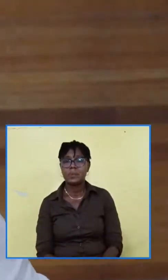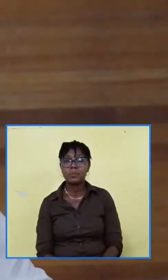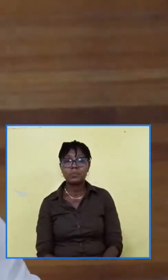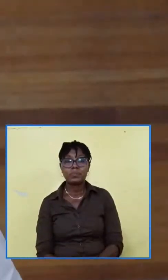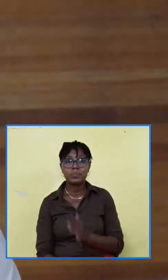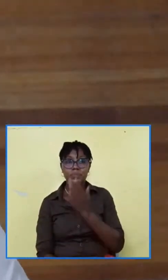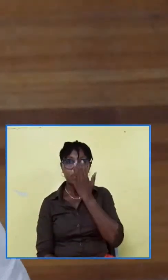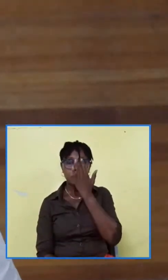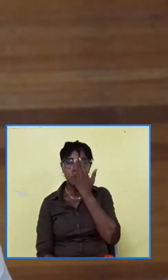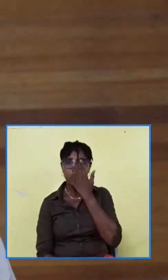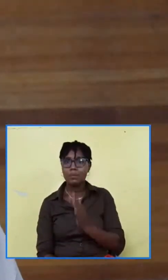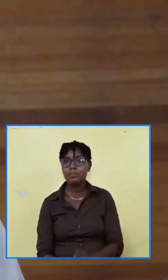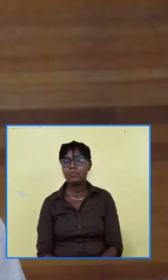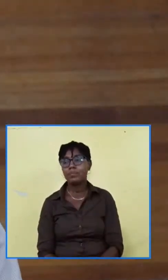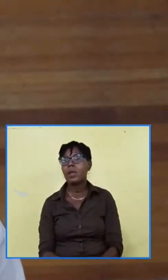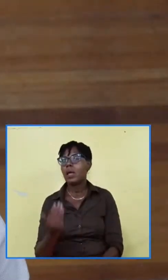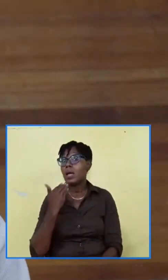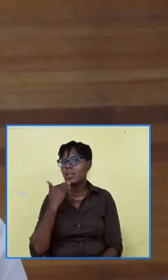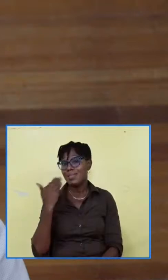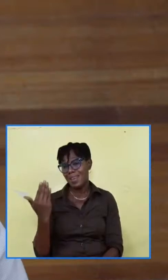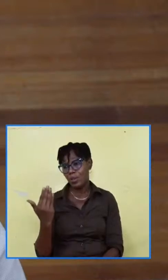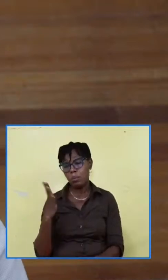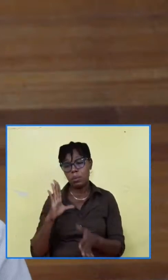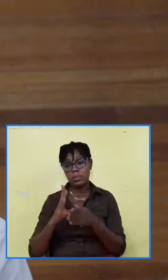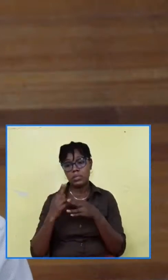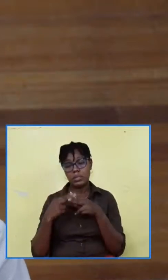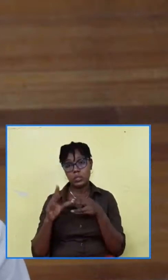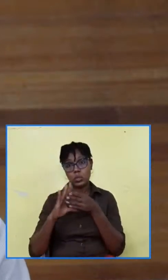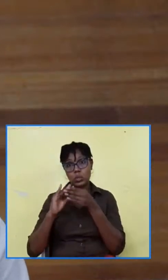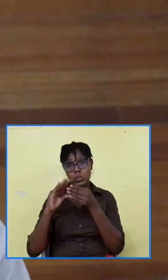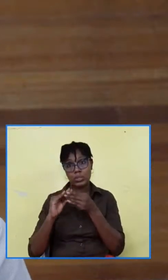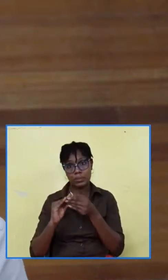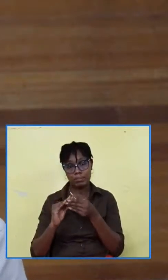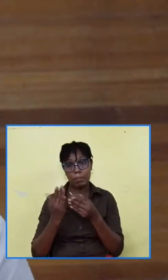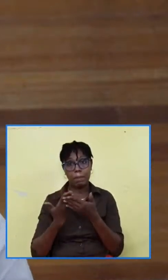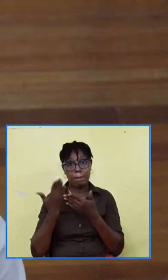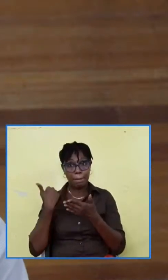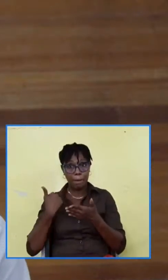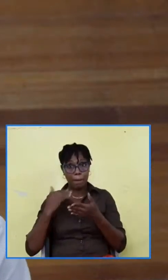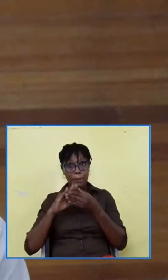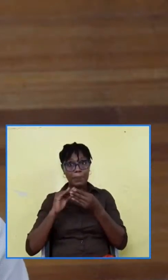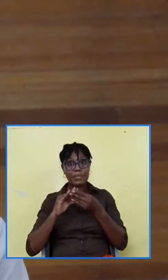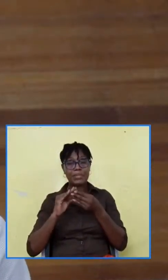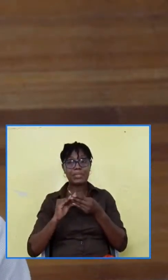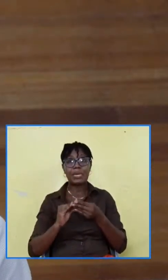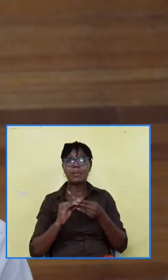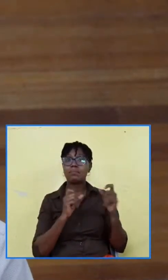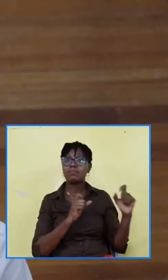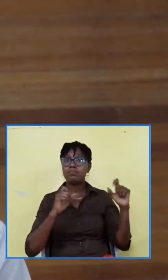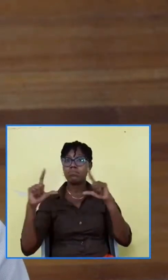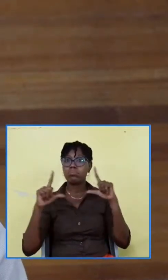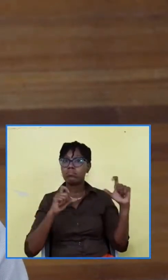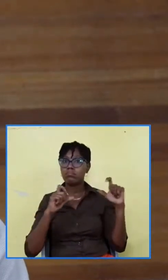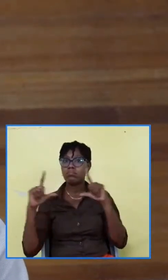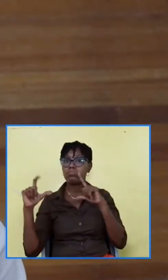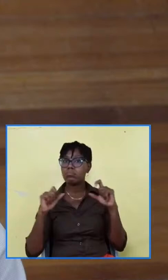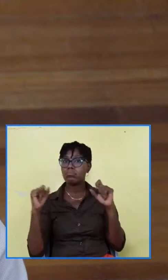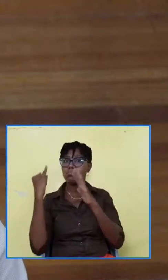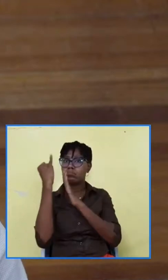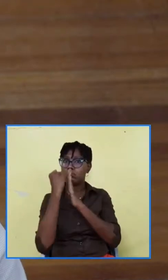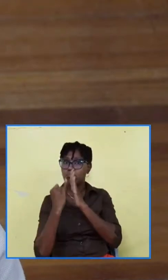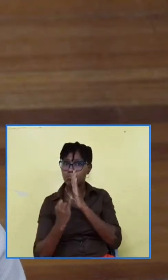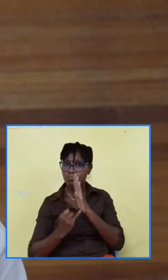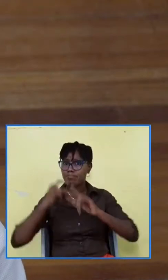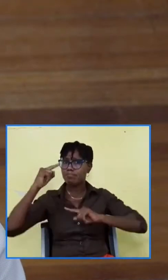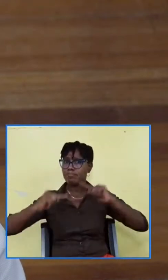Thanks. I was just going to make a comment on that. When we brought this up, we could have put in Sharpe ratios, trainers, information, all of these